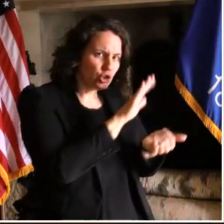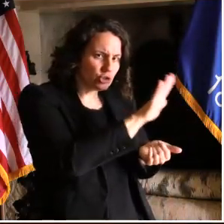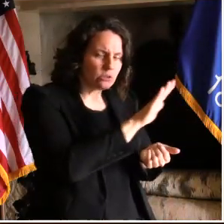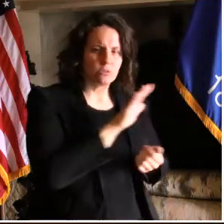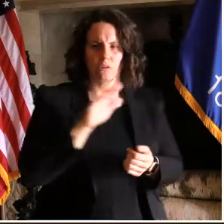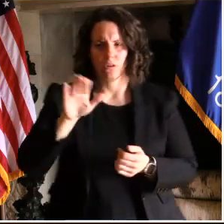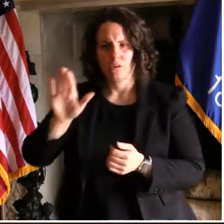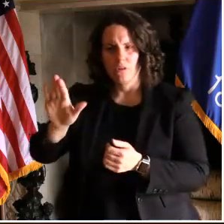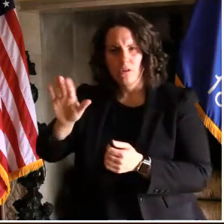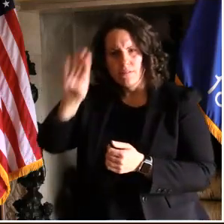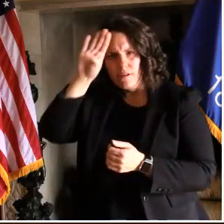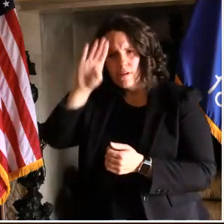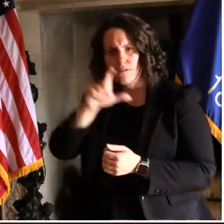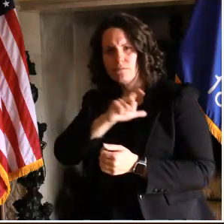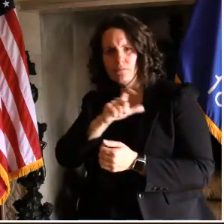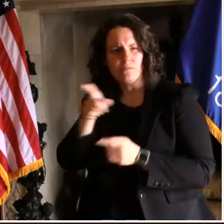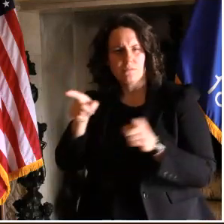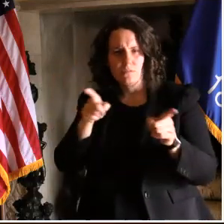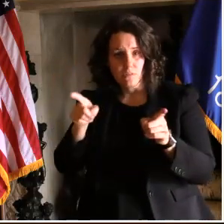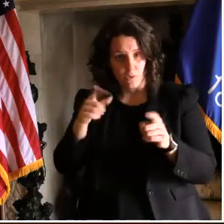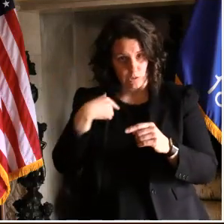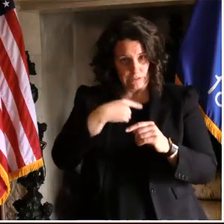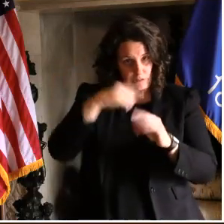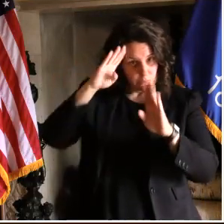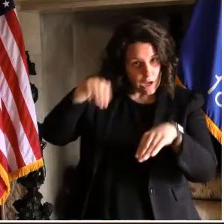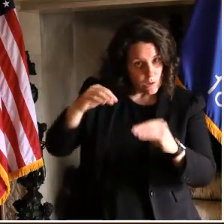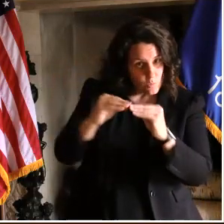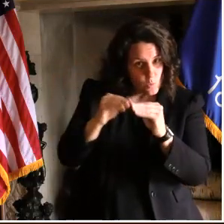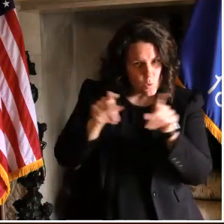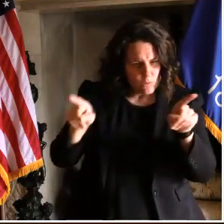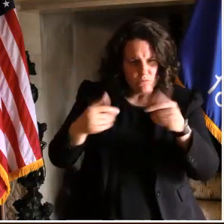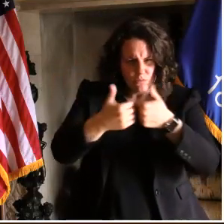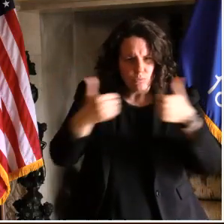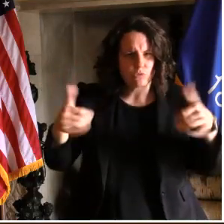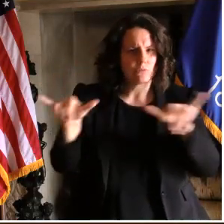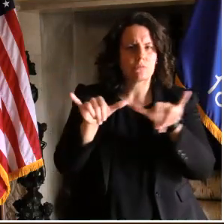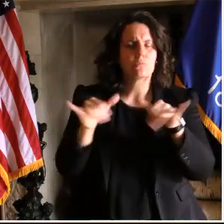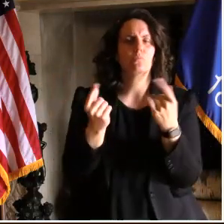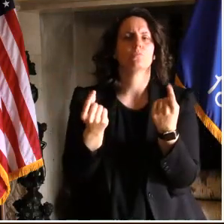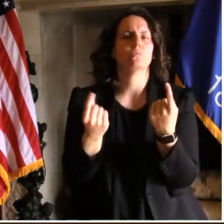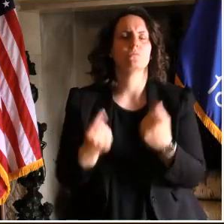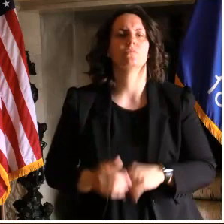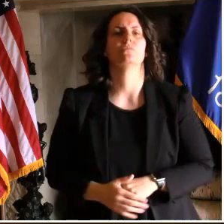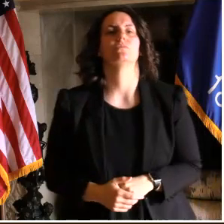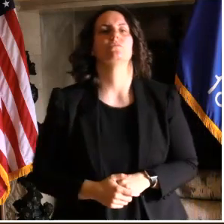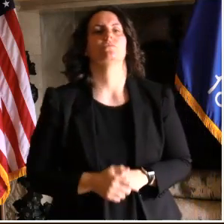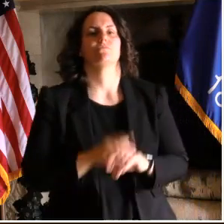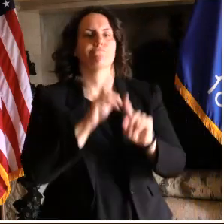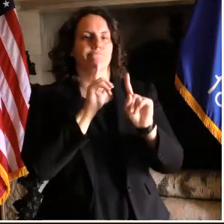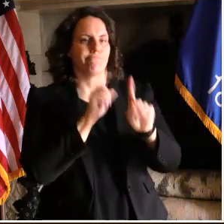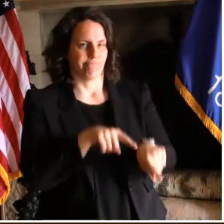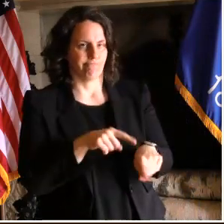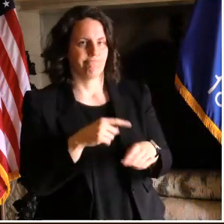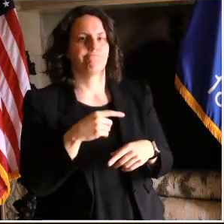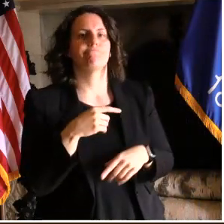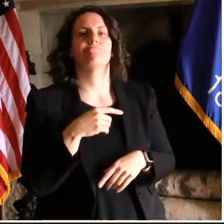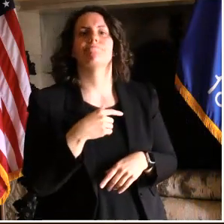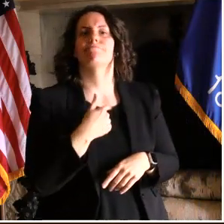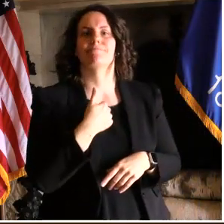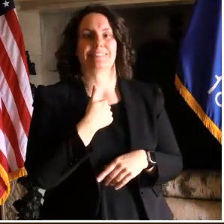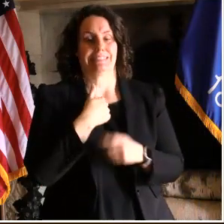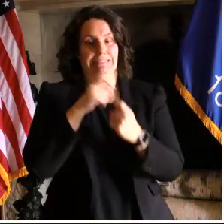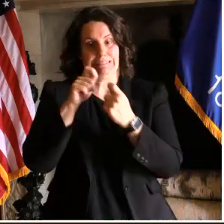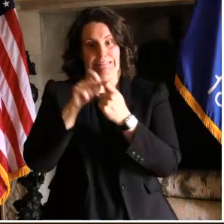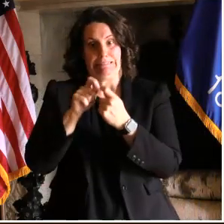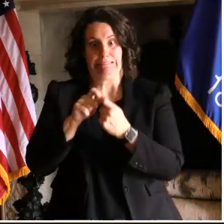Great question. I don't have that information right in front of me right now, but the most recent request was